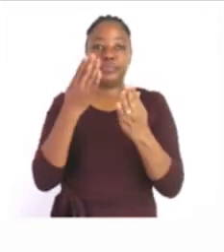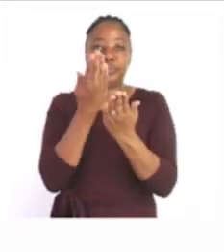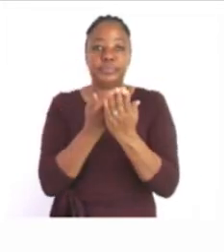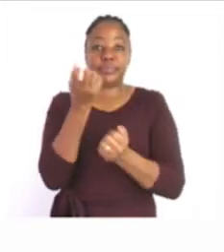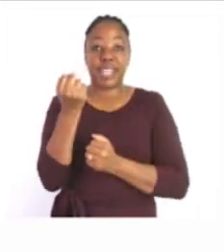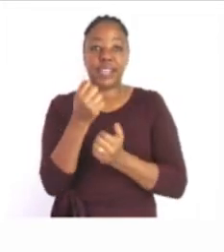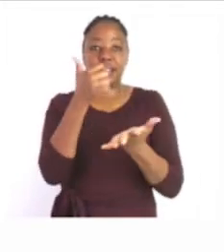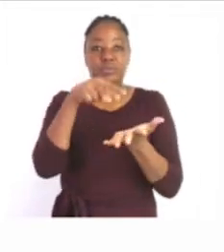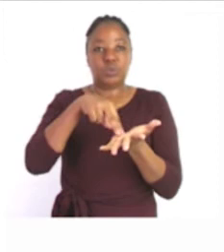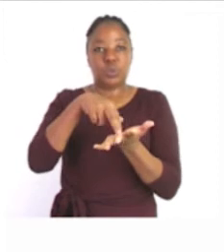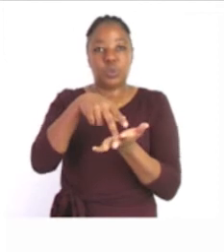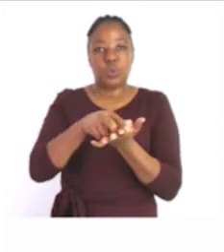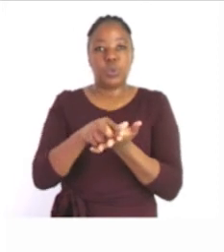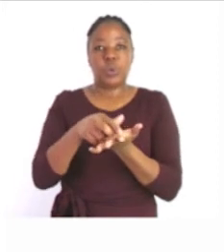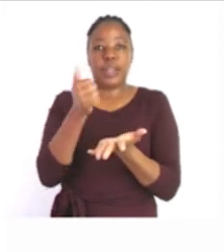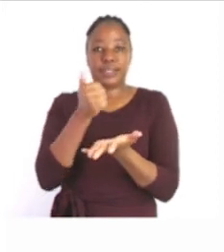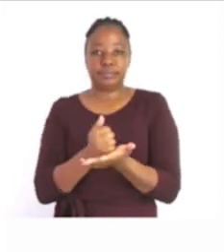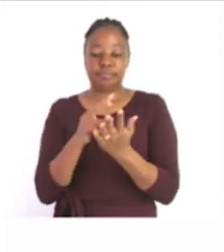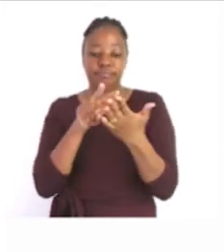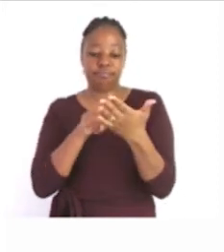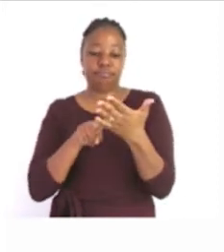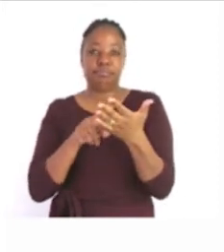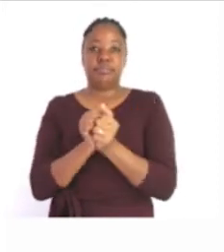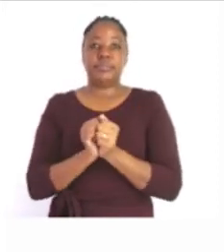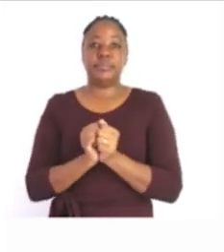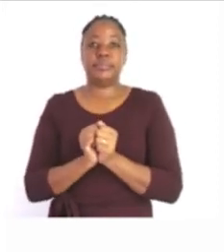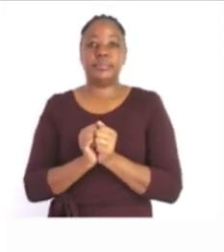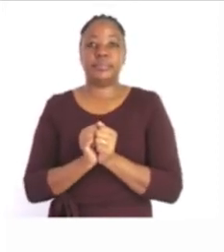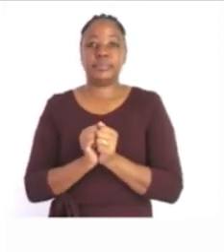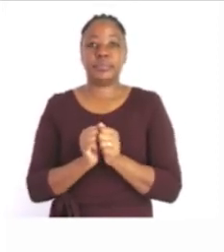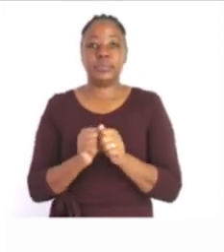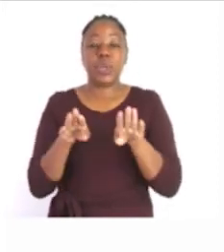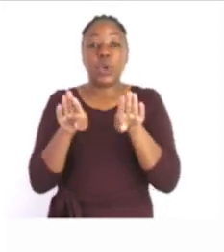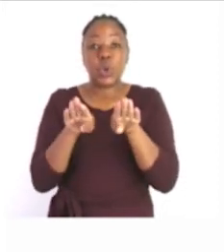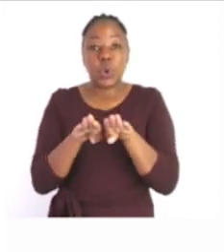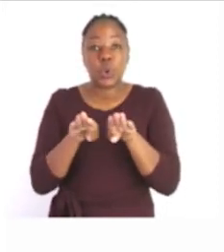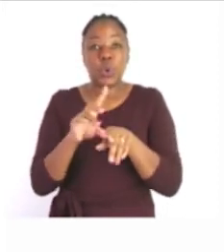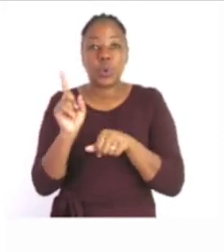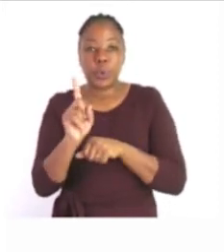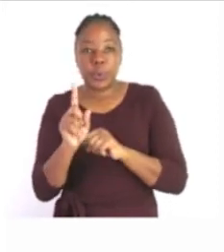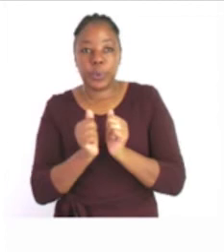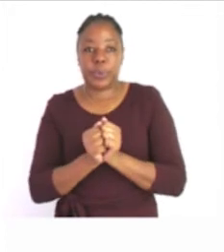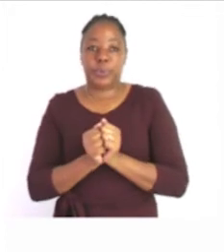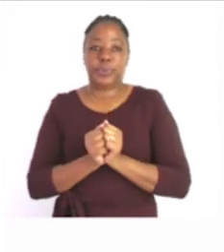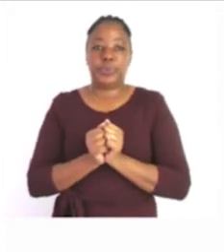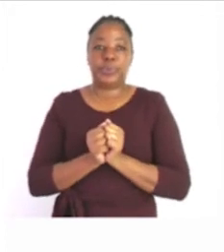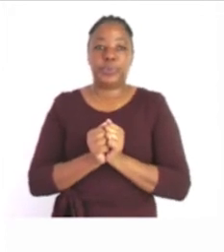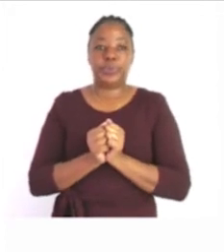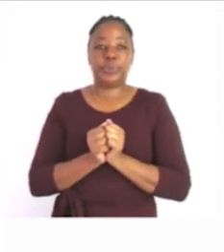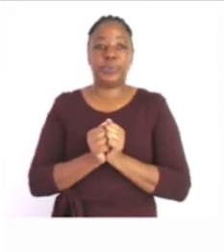and someone is reading. Remember, an action is something you can actually do. So we are going to do a little thing